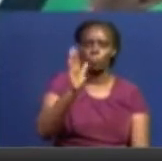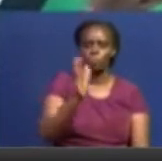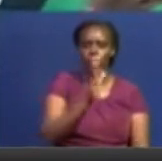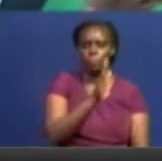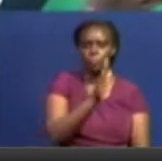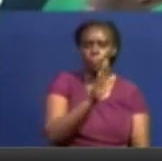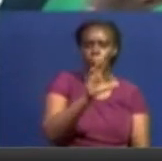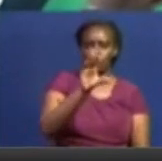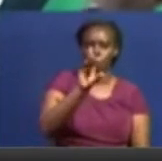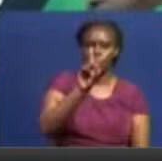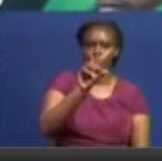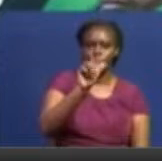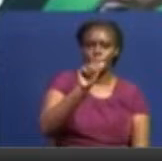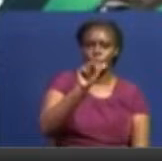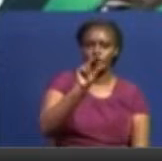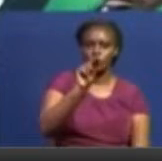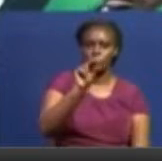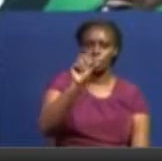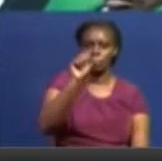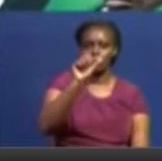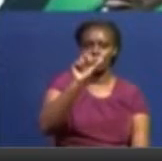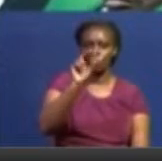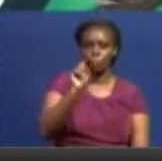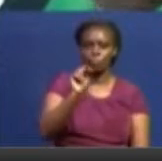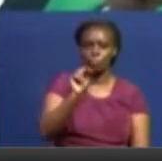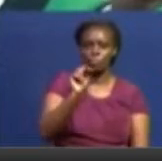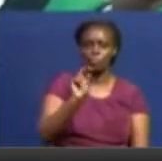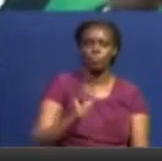Wundanyi Danson Mwashako Makuona.